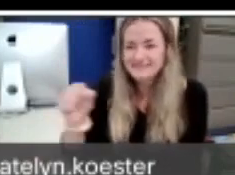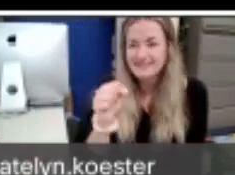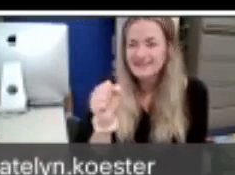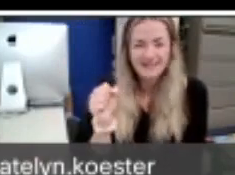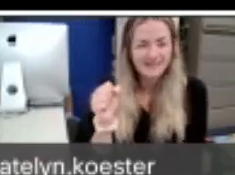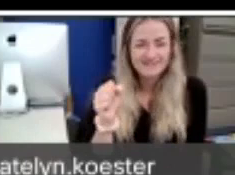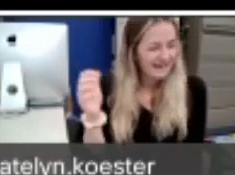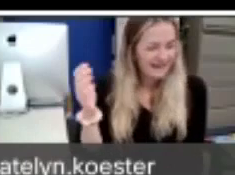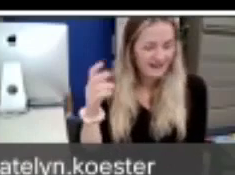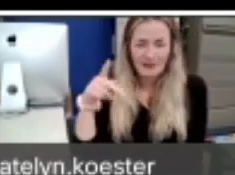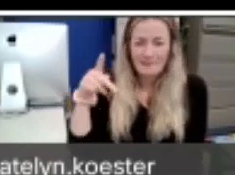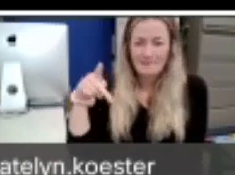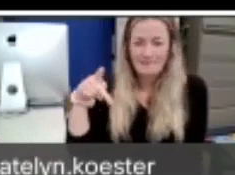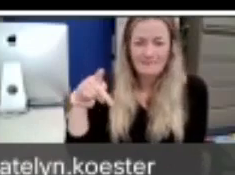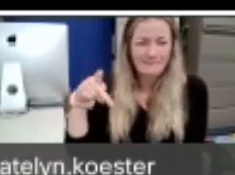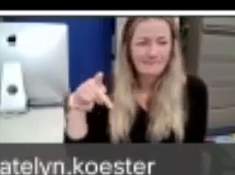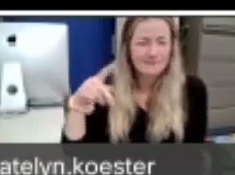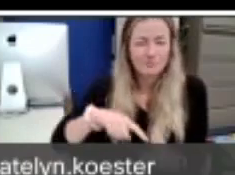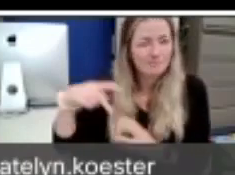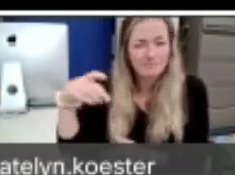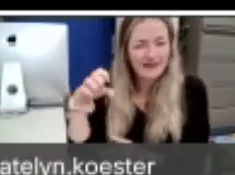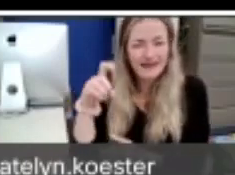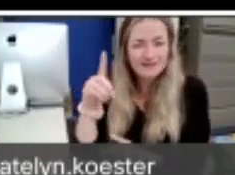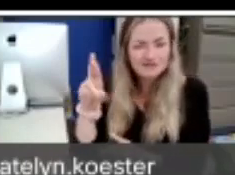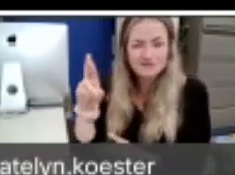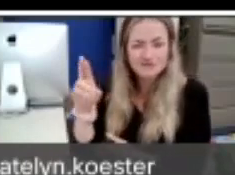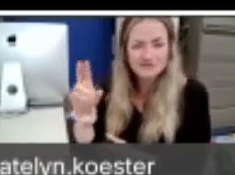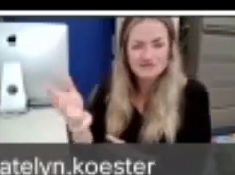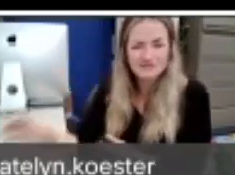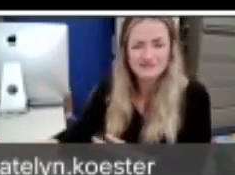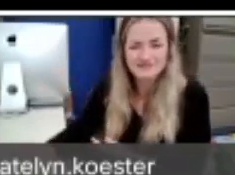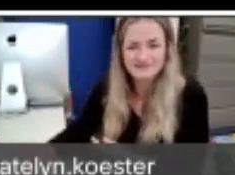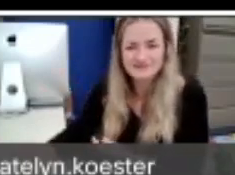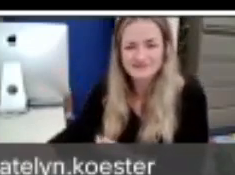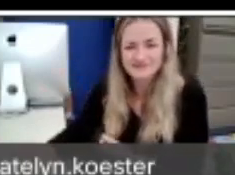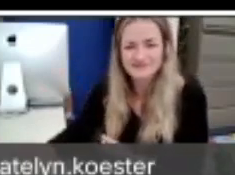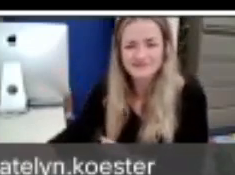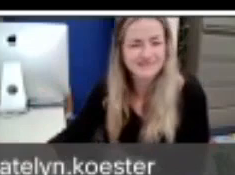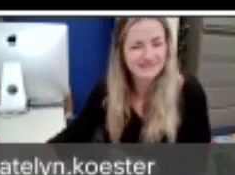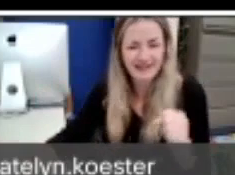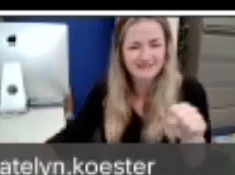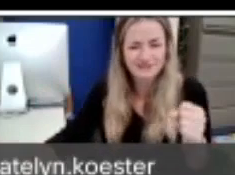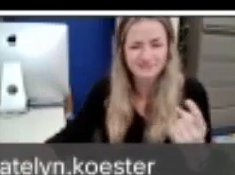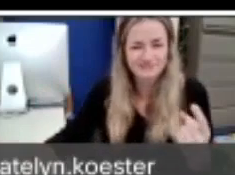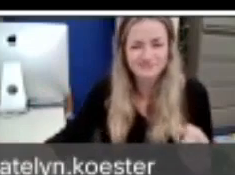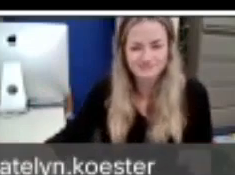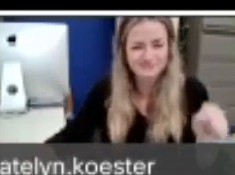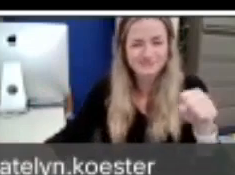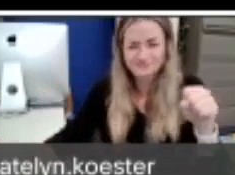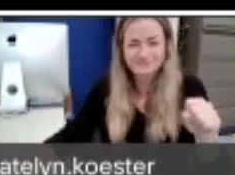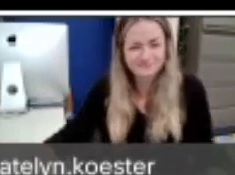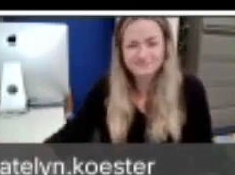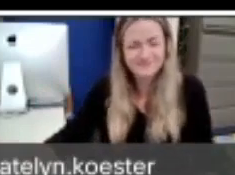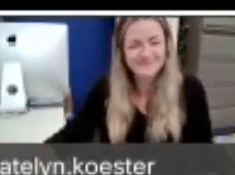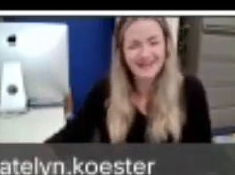There was like a French guy, Francis Diaby or